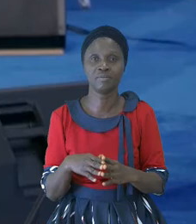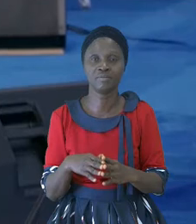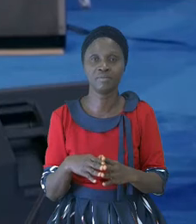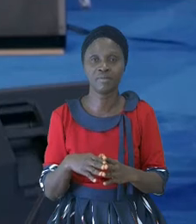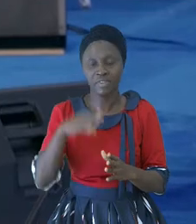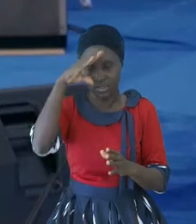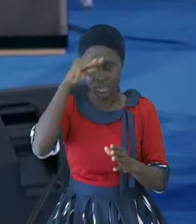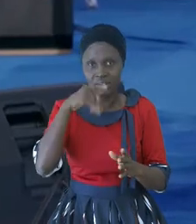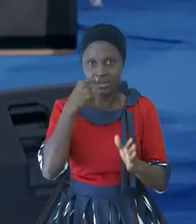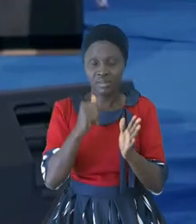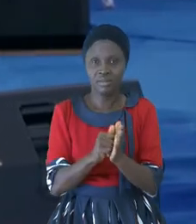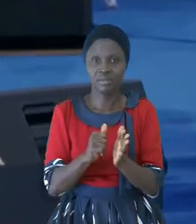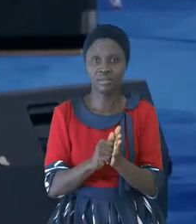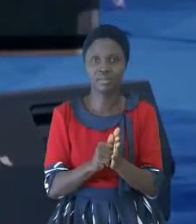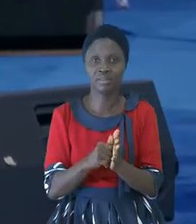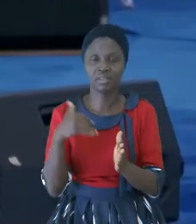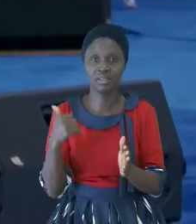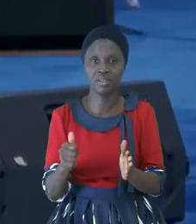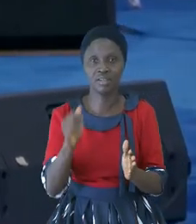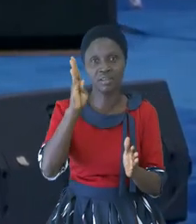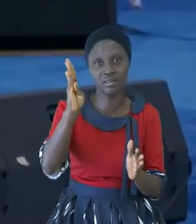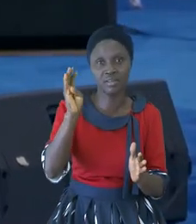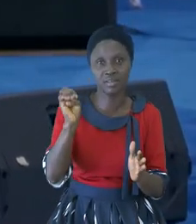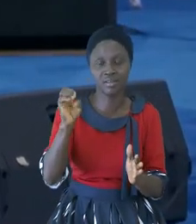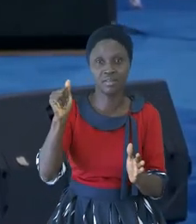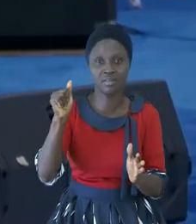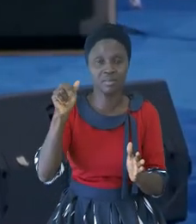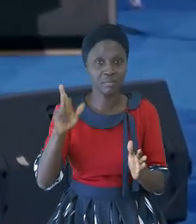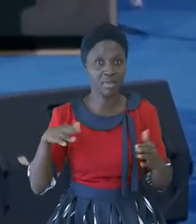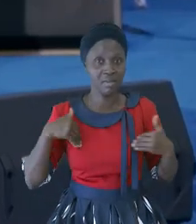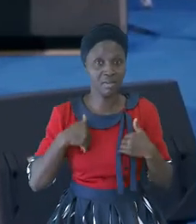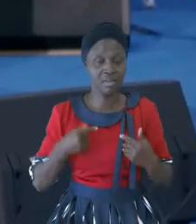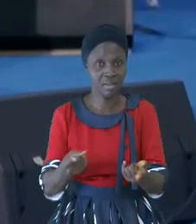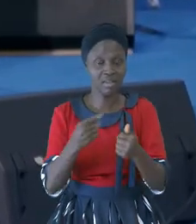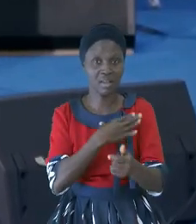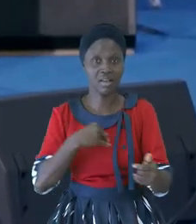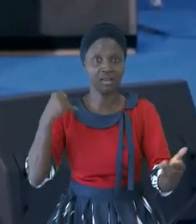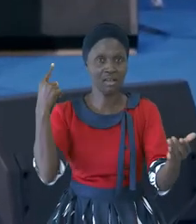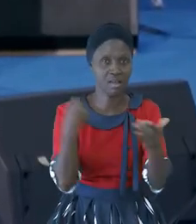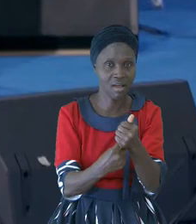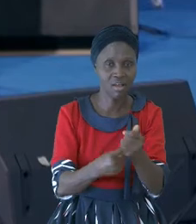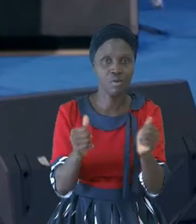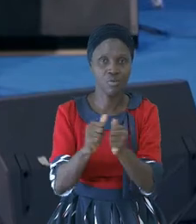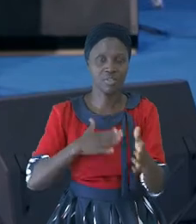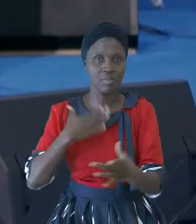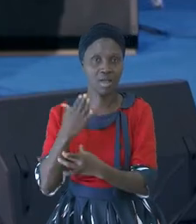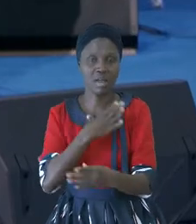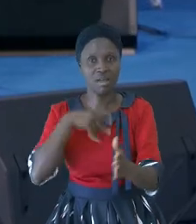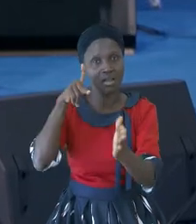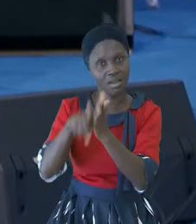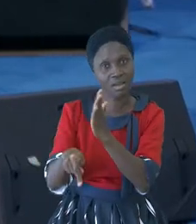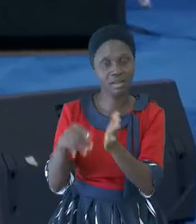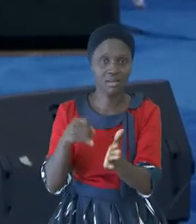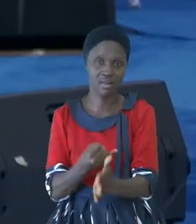He said, a bear came, and I held him with my bare hand, and I slew him. A lion came and he